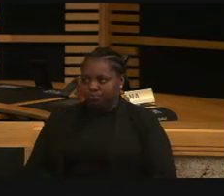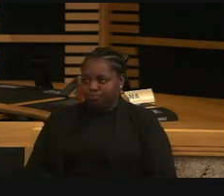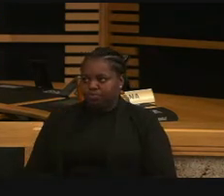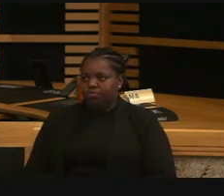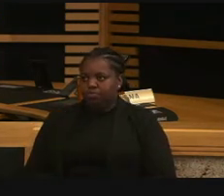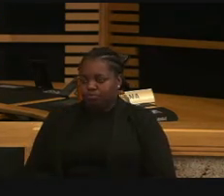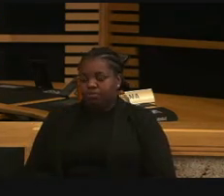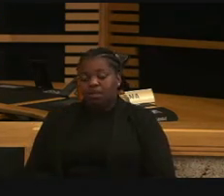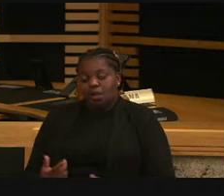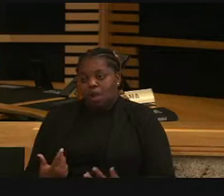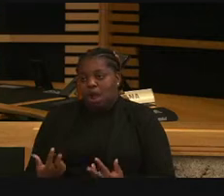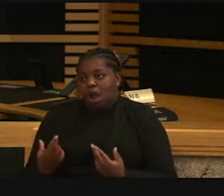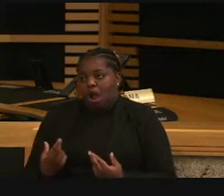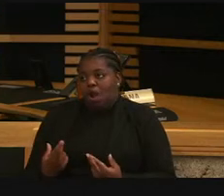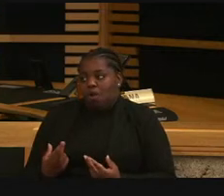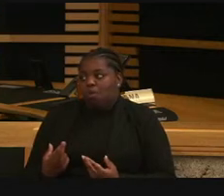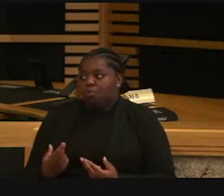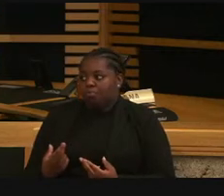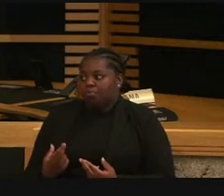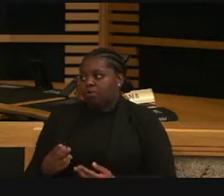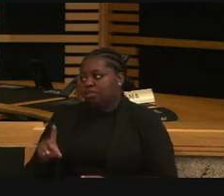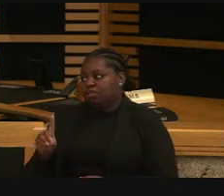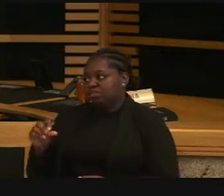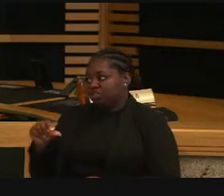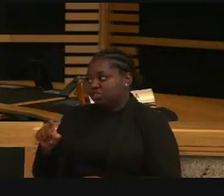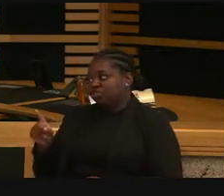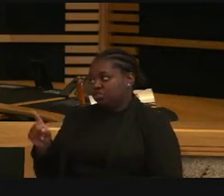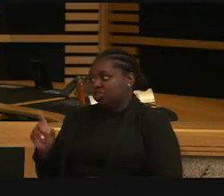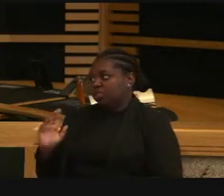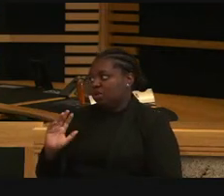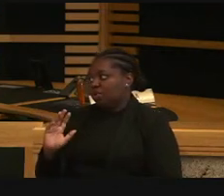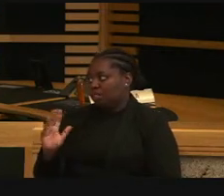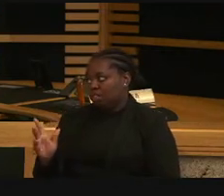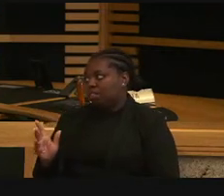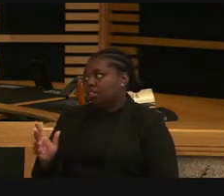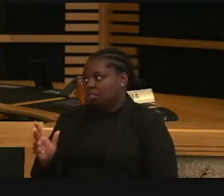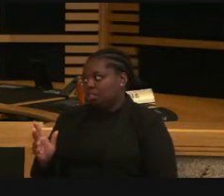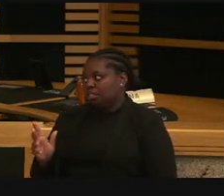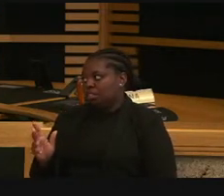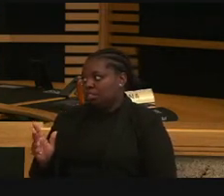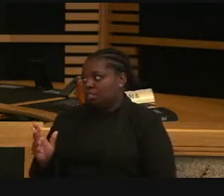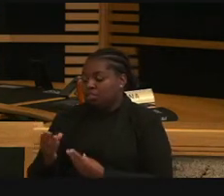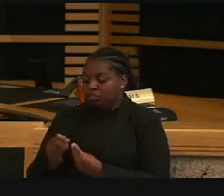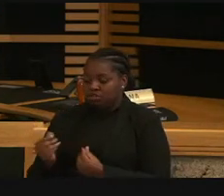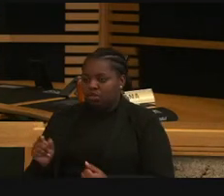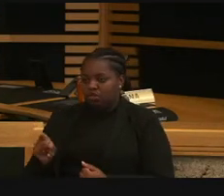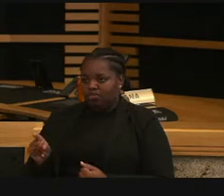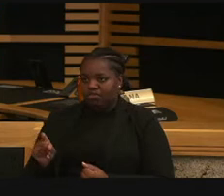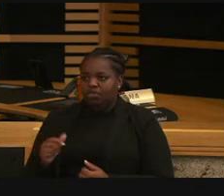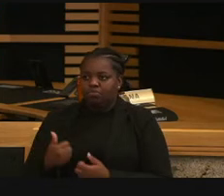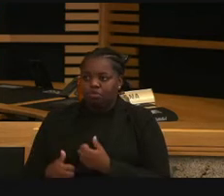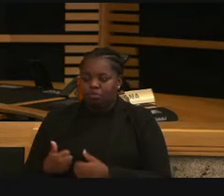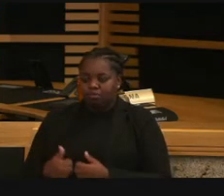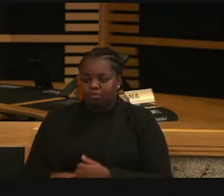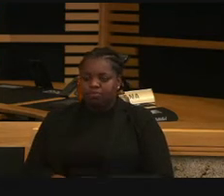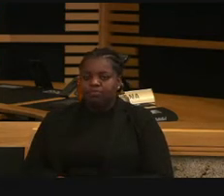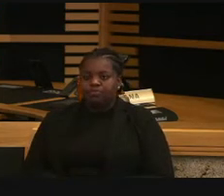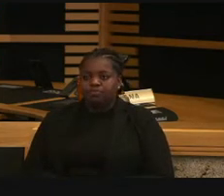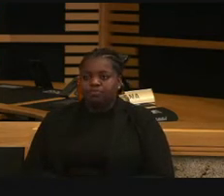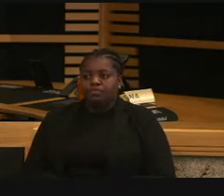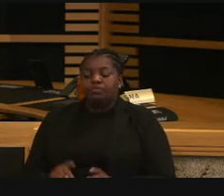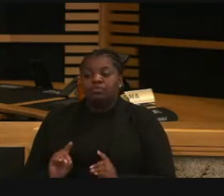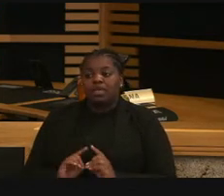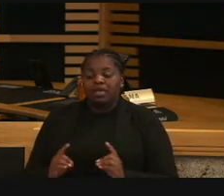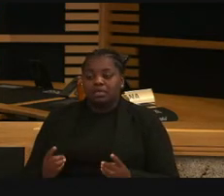We hope the precinct DG will address this problem. The department must, as a matter